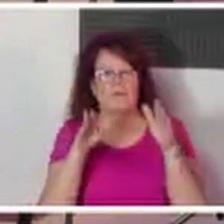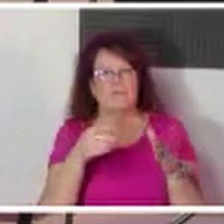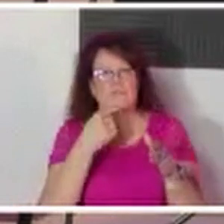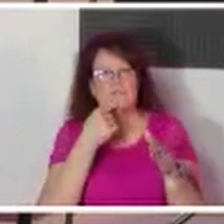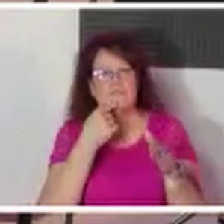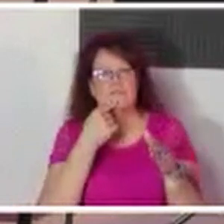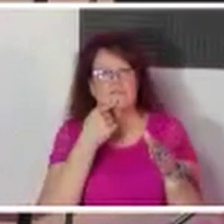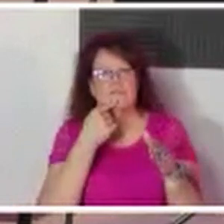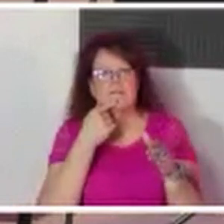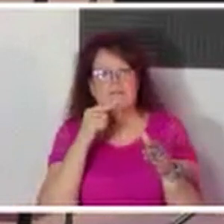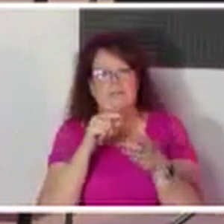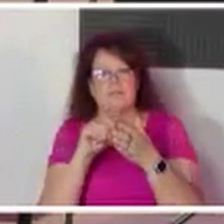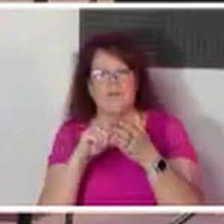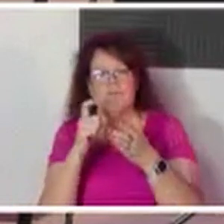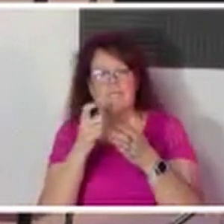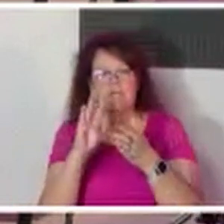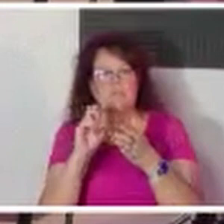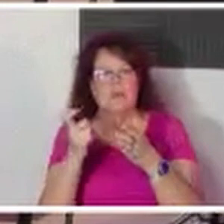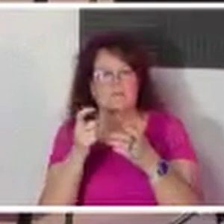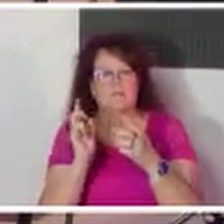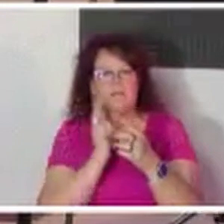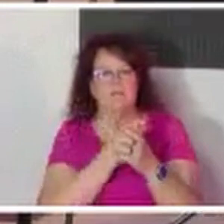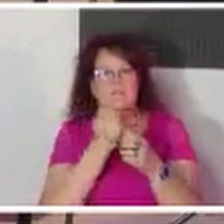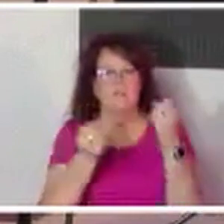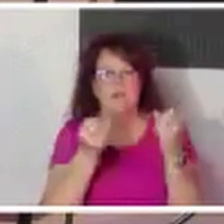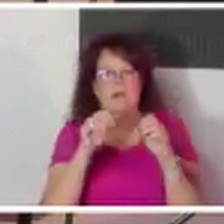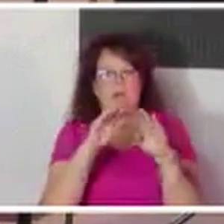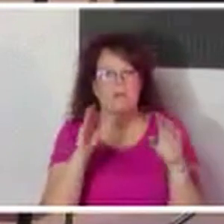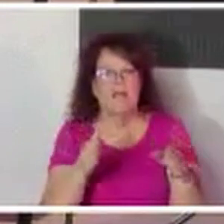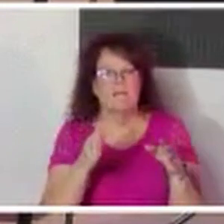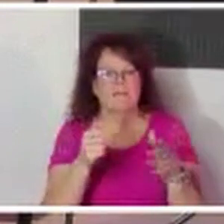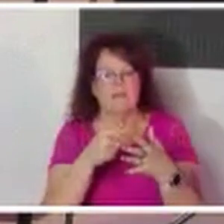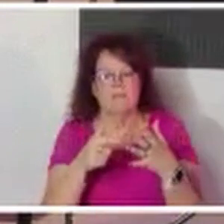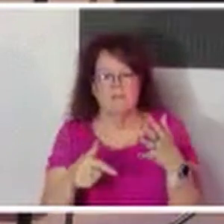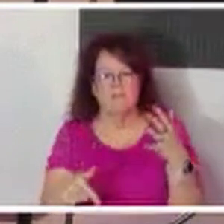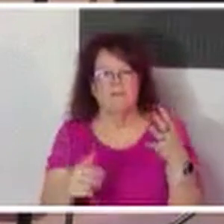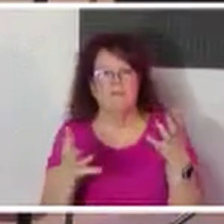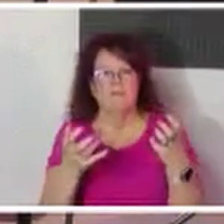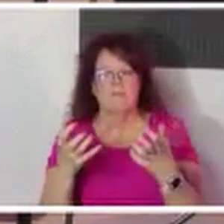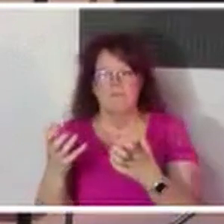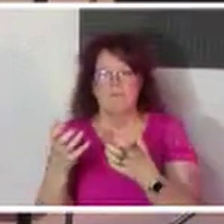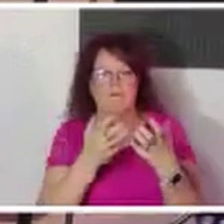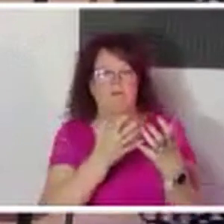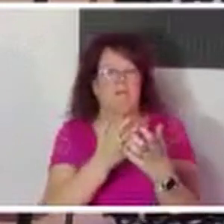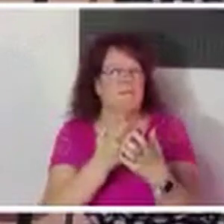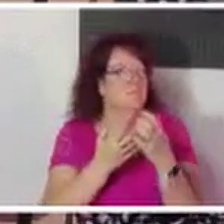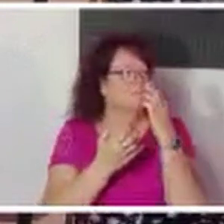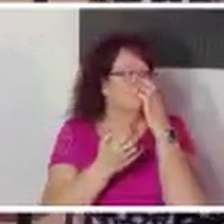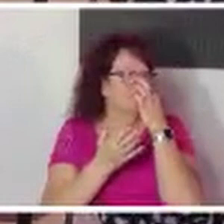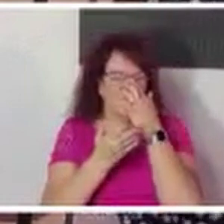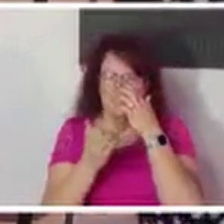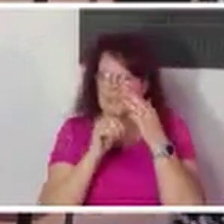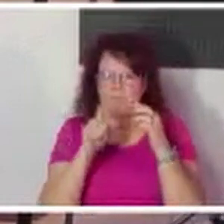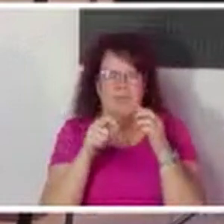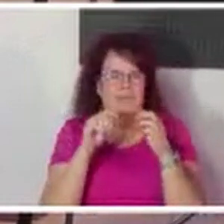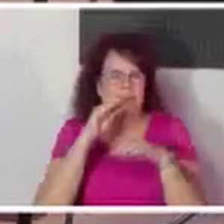your son's Xbox to us, that counts as collateral in your car and your house and all of these things that really shouldn't be on the table as bargaining tools in what